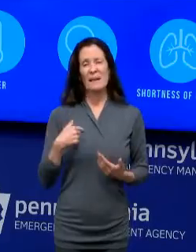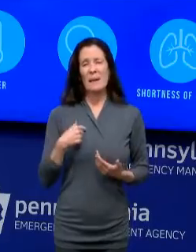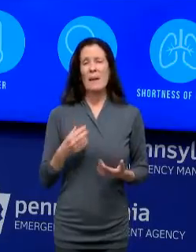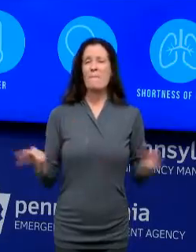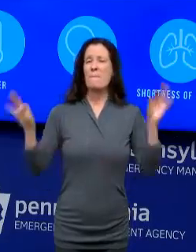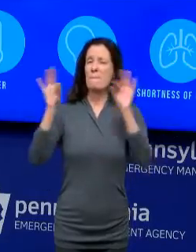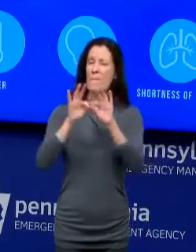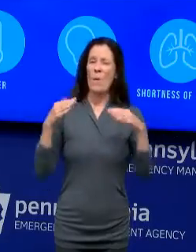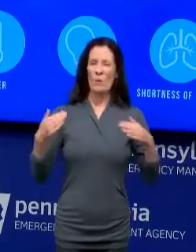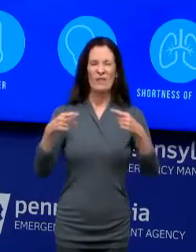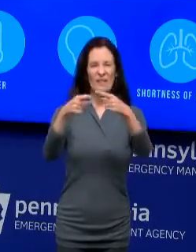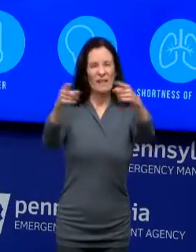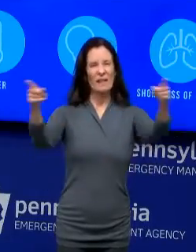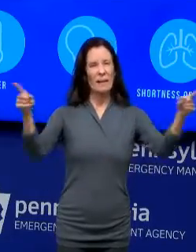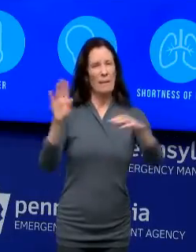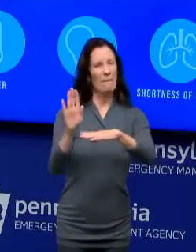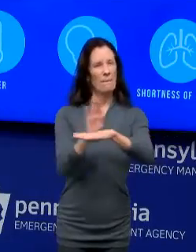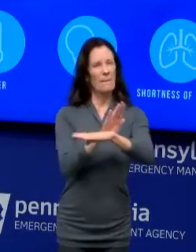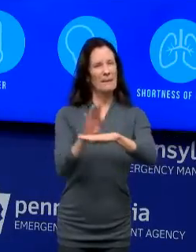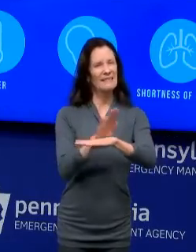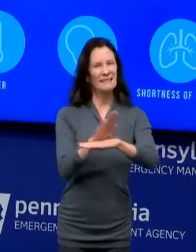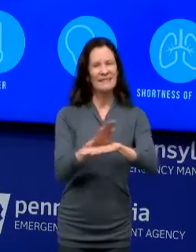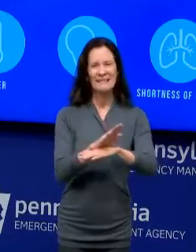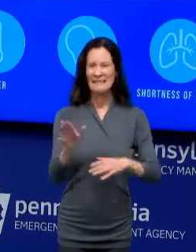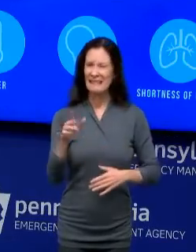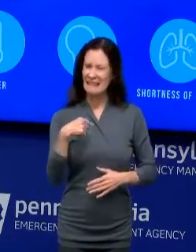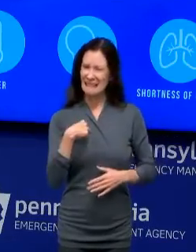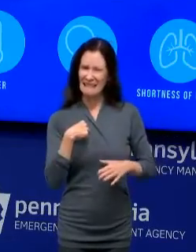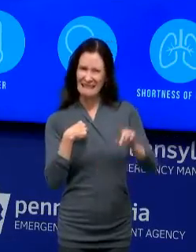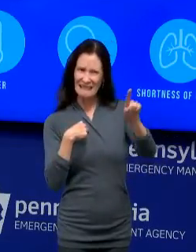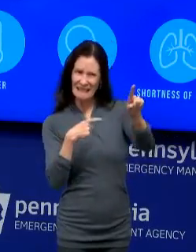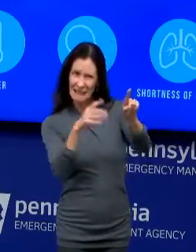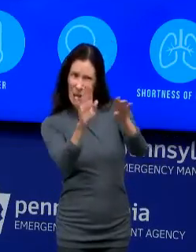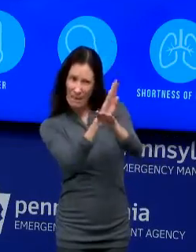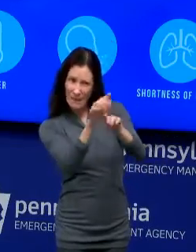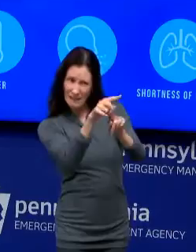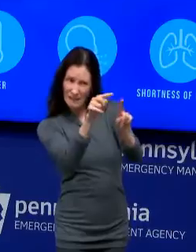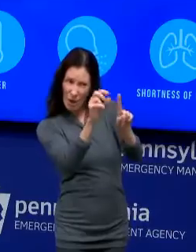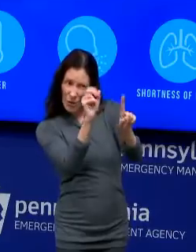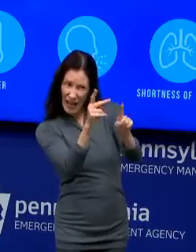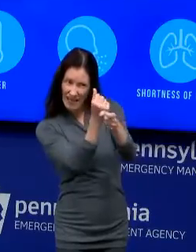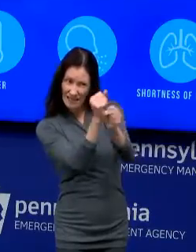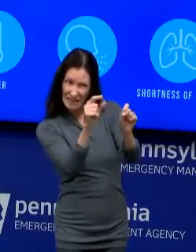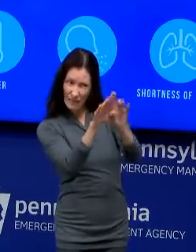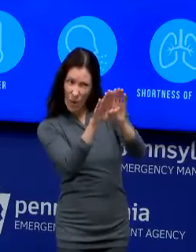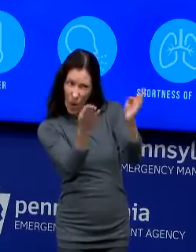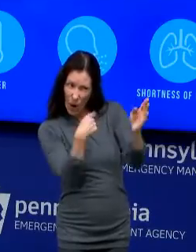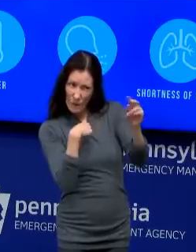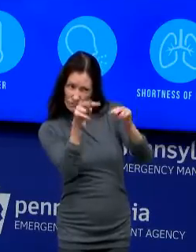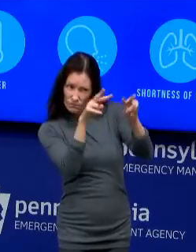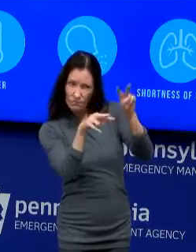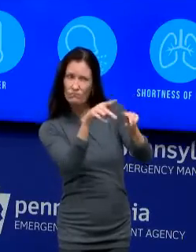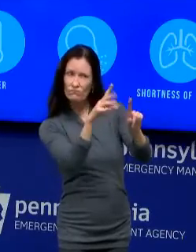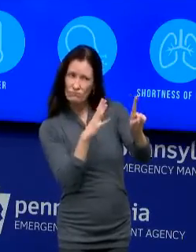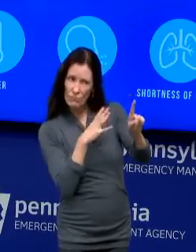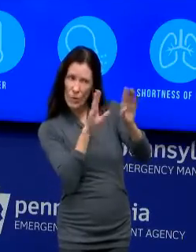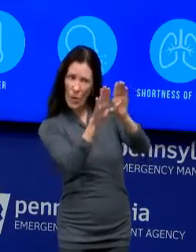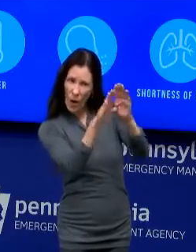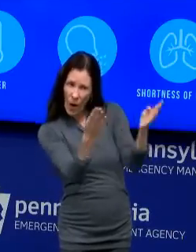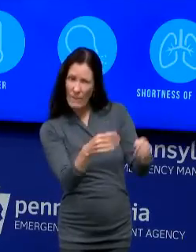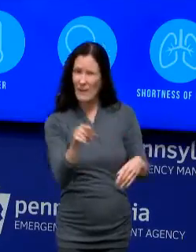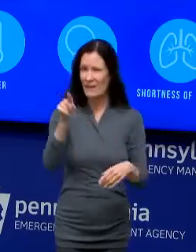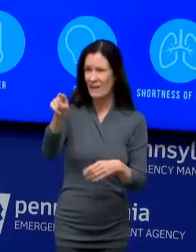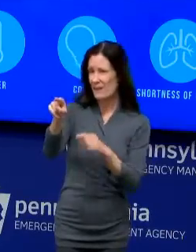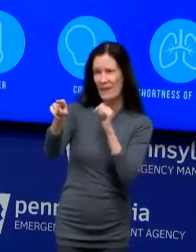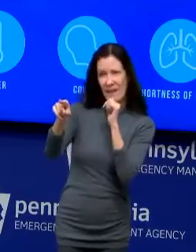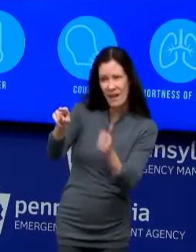be relaxed. These type of mass testing sites really offer a path forward, and so we're exploring really all ways